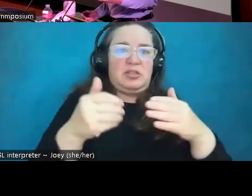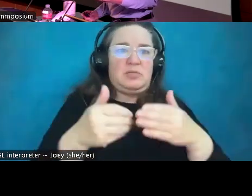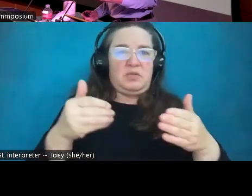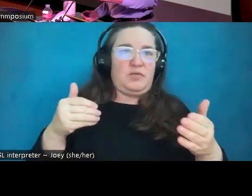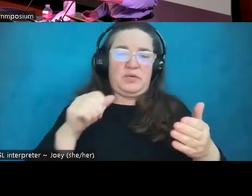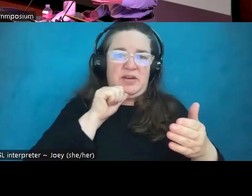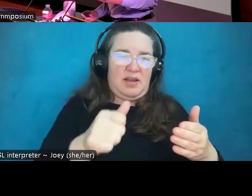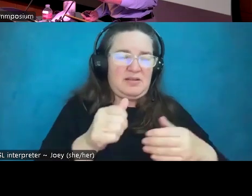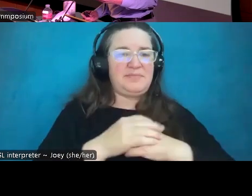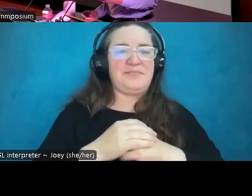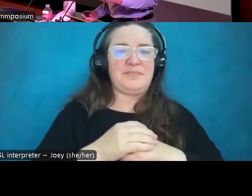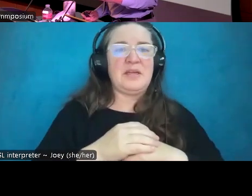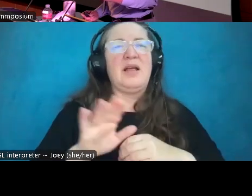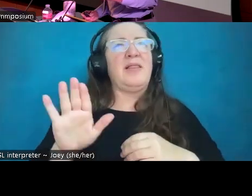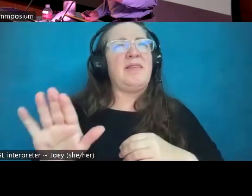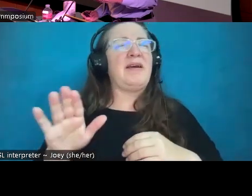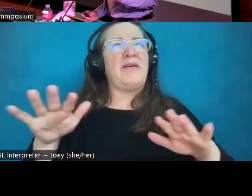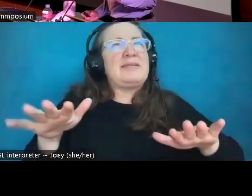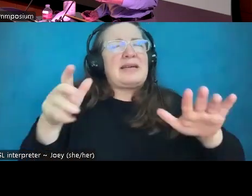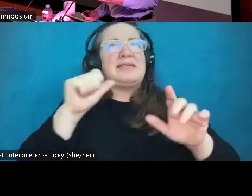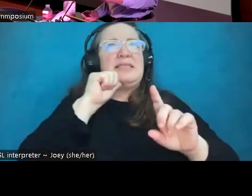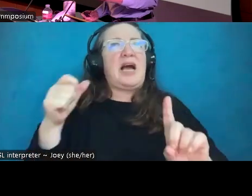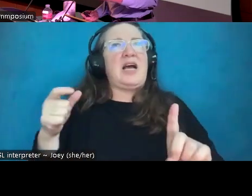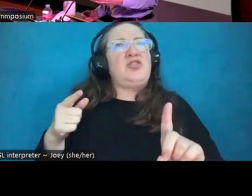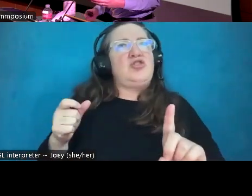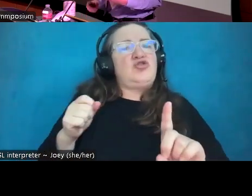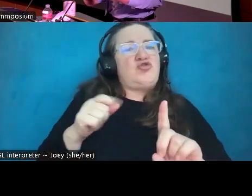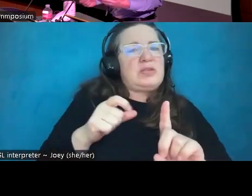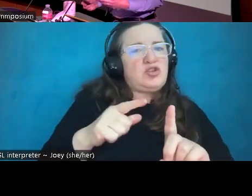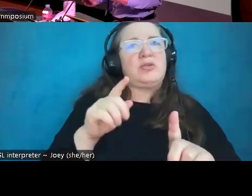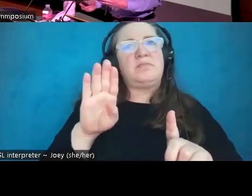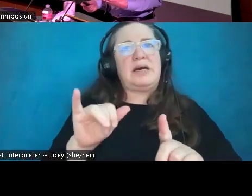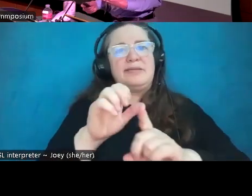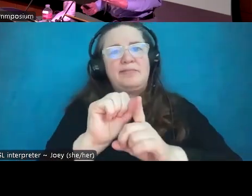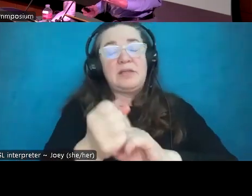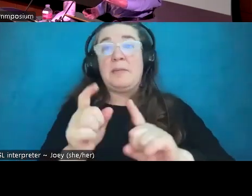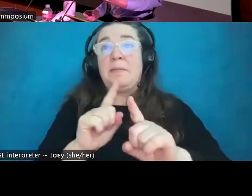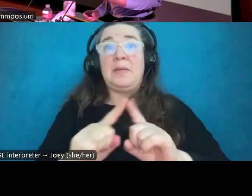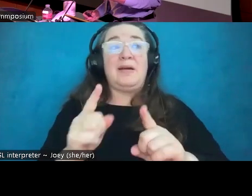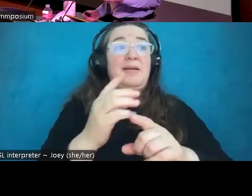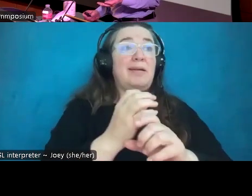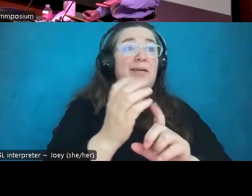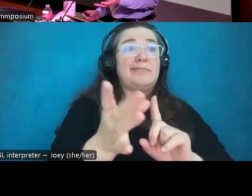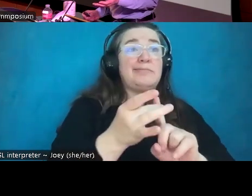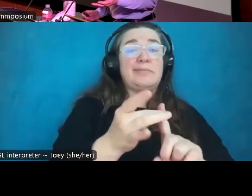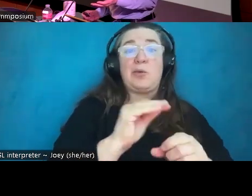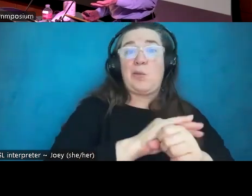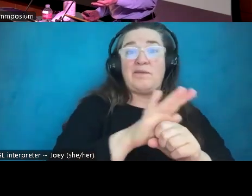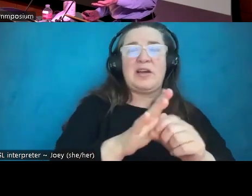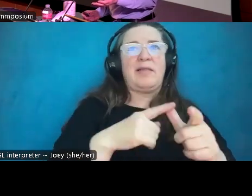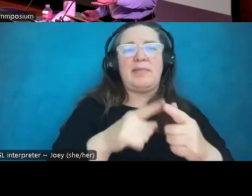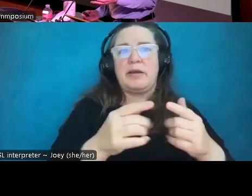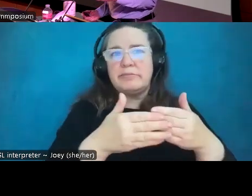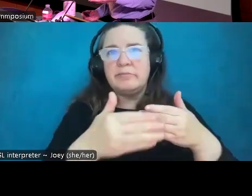Their anxiety is not really triggered by a situation. They get COVID and suddenly they're anxious all the time. That is probably a